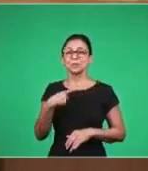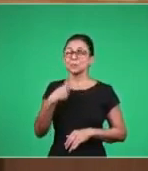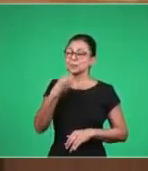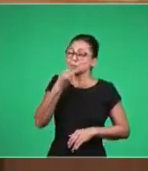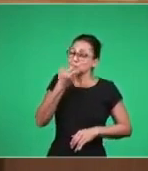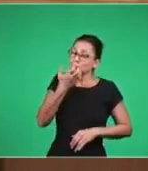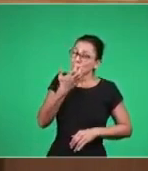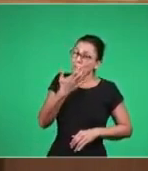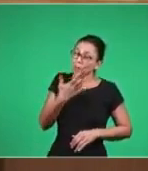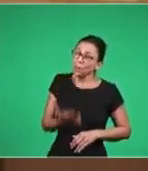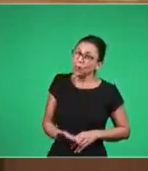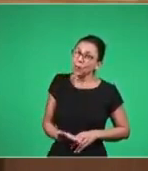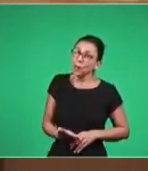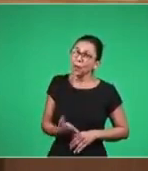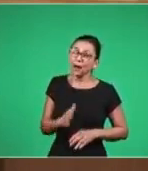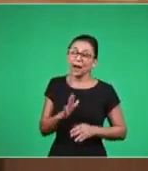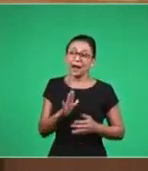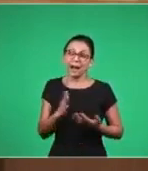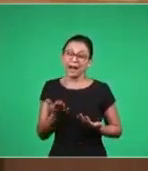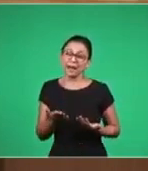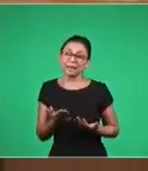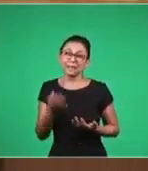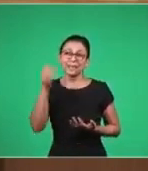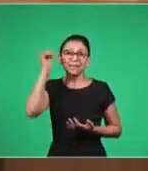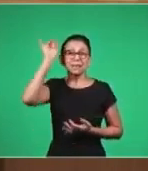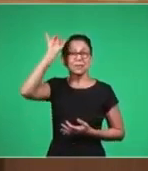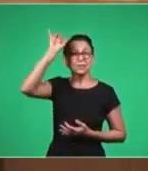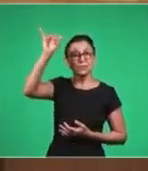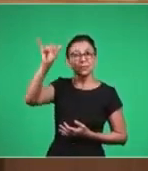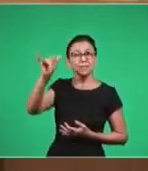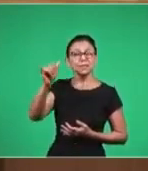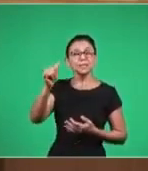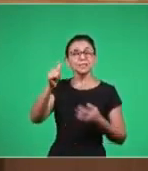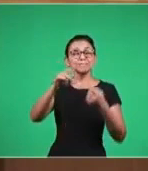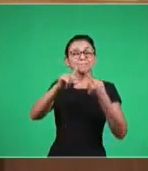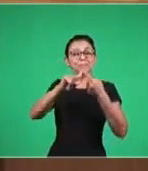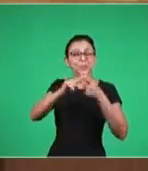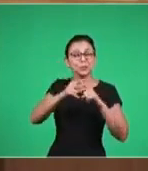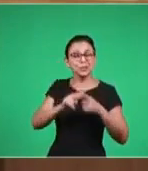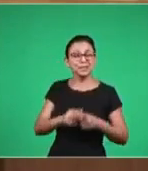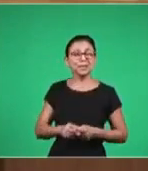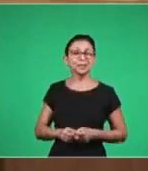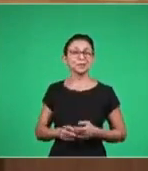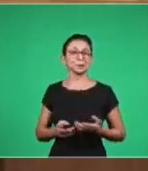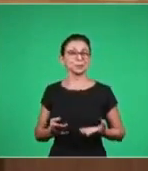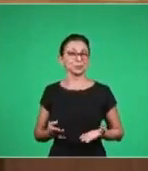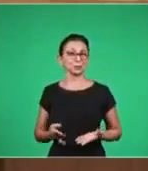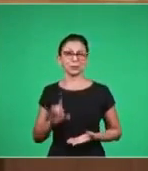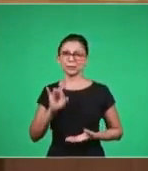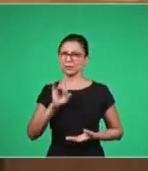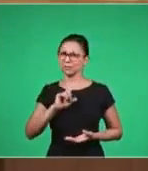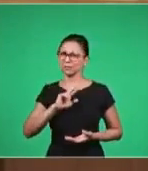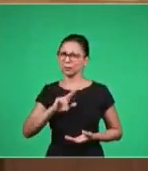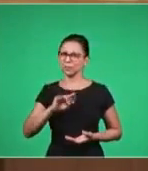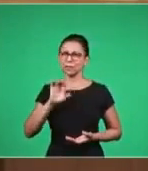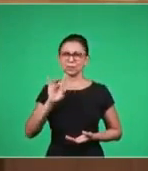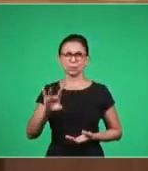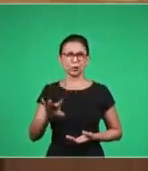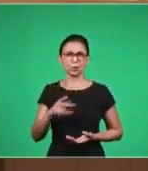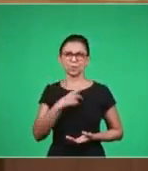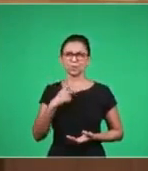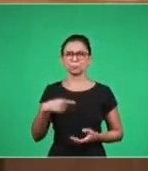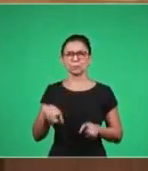sometimes he can't go in and correct